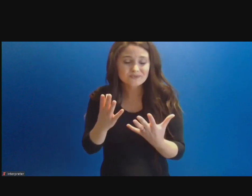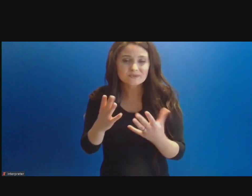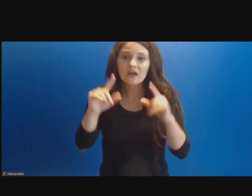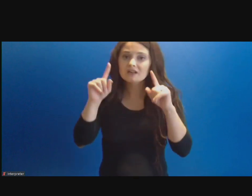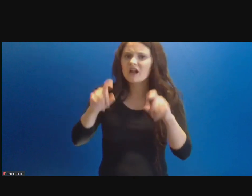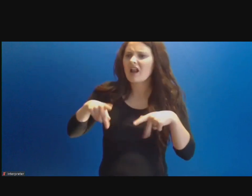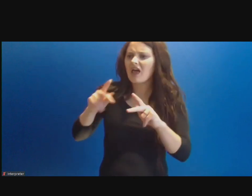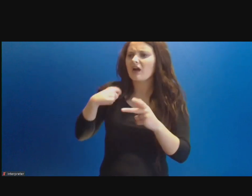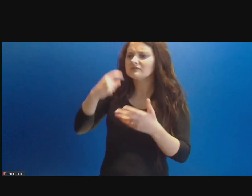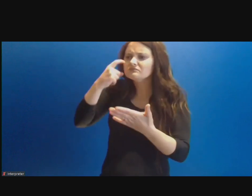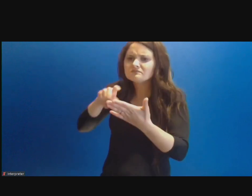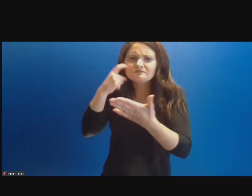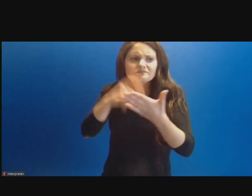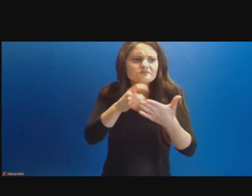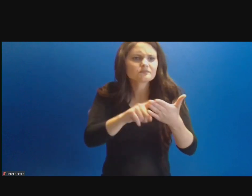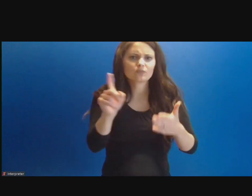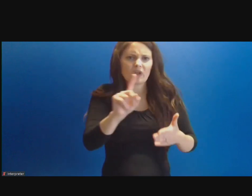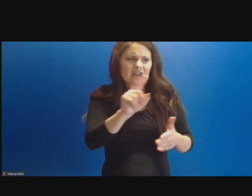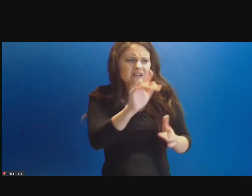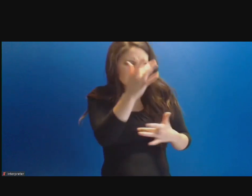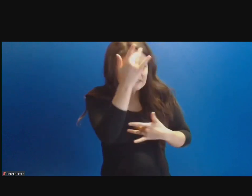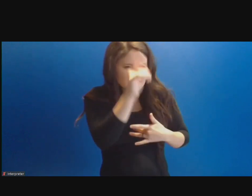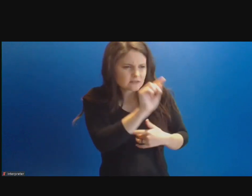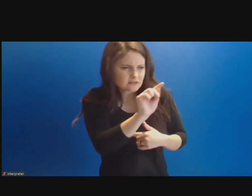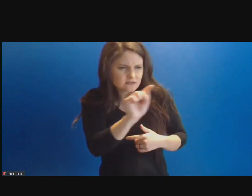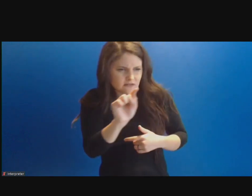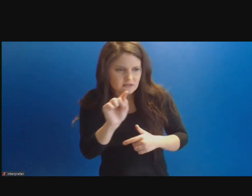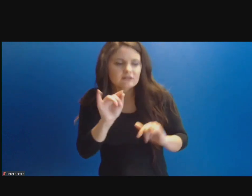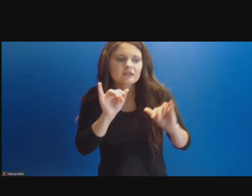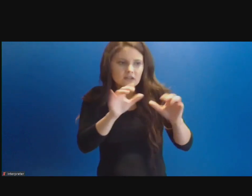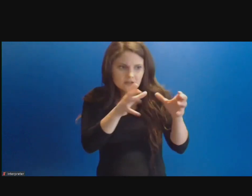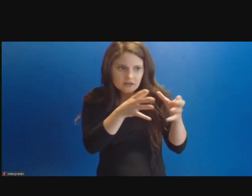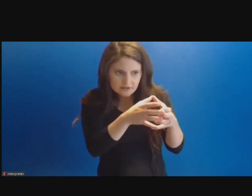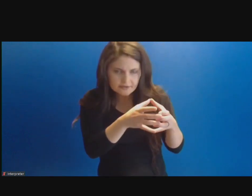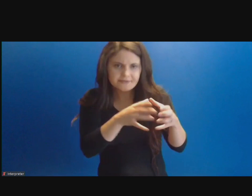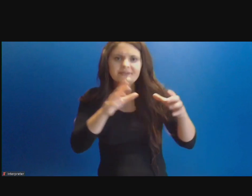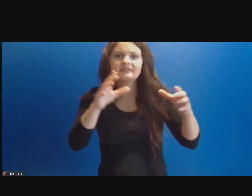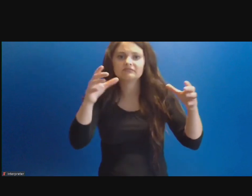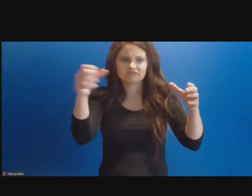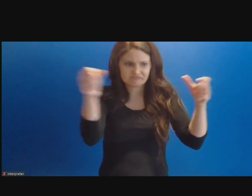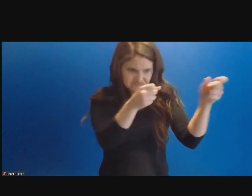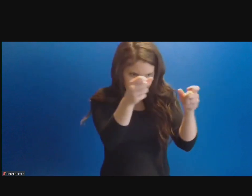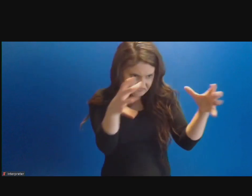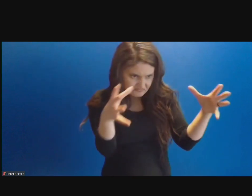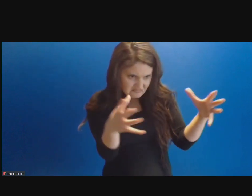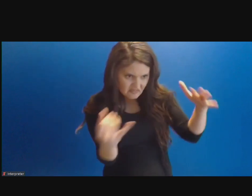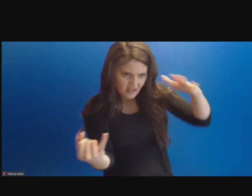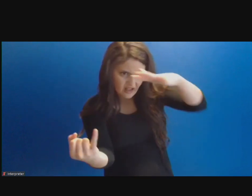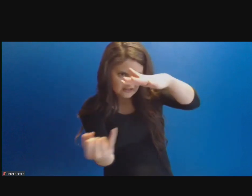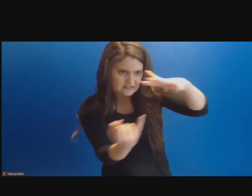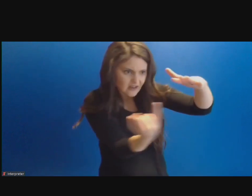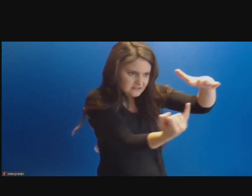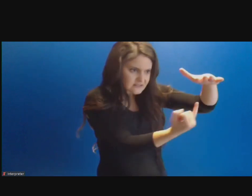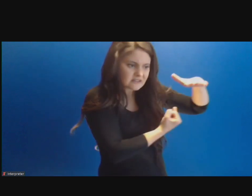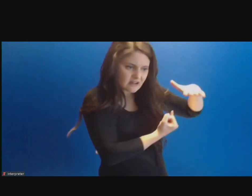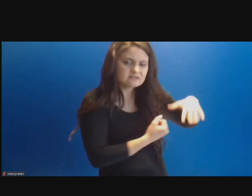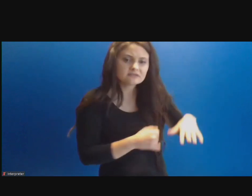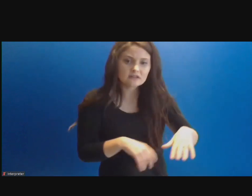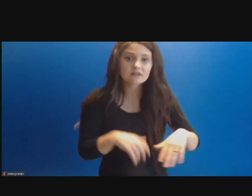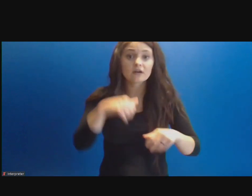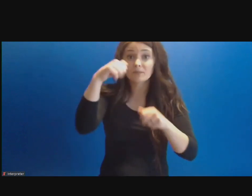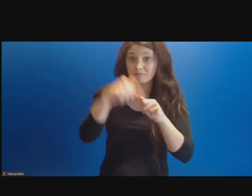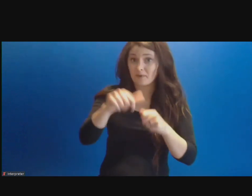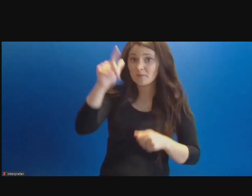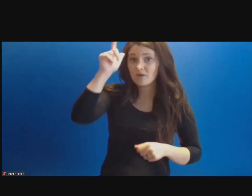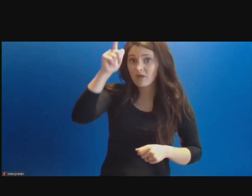to identify where the sick people are. Then we want to isolate them. Remember that only about in Lubbock, the people